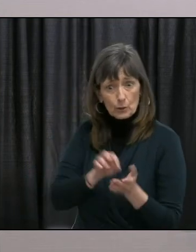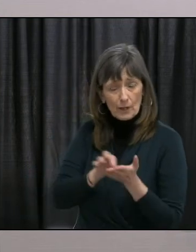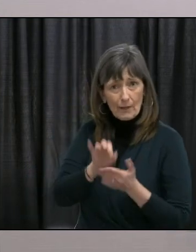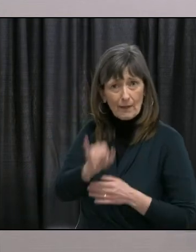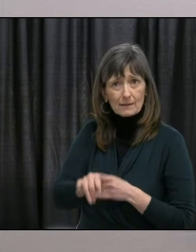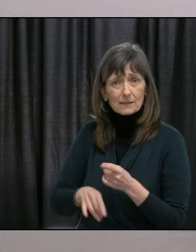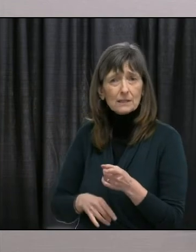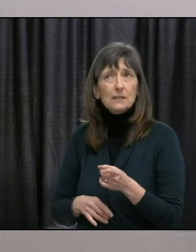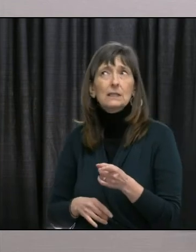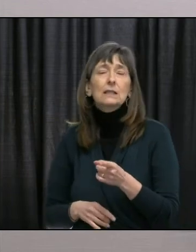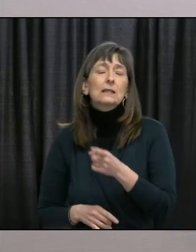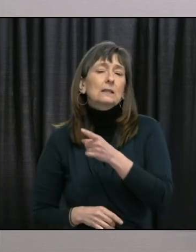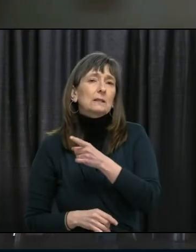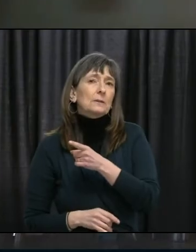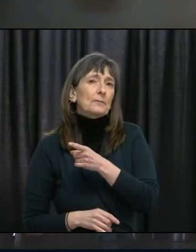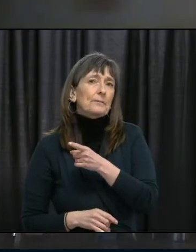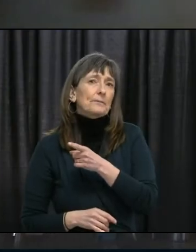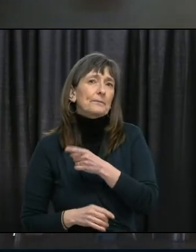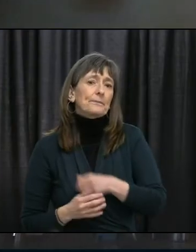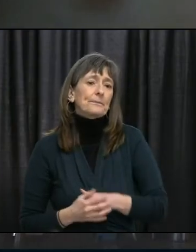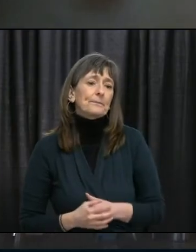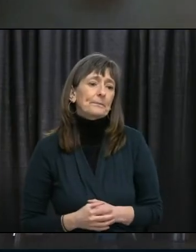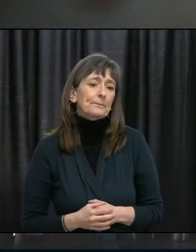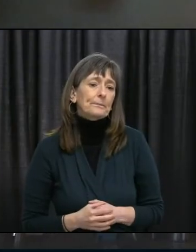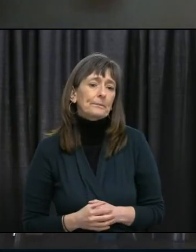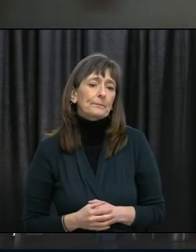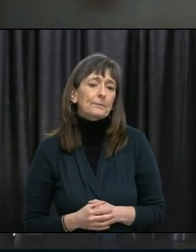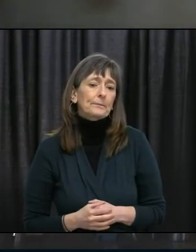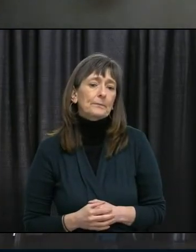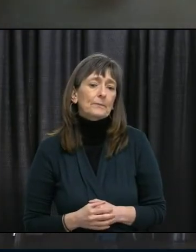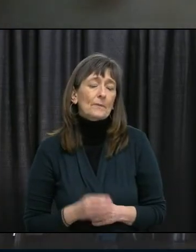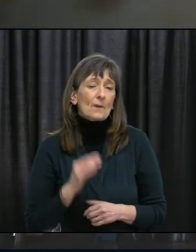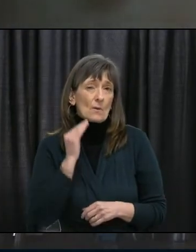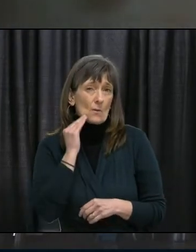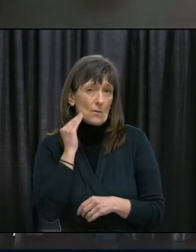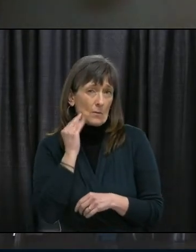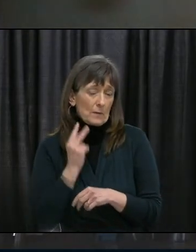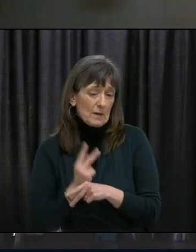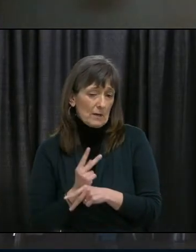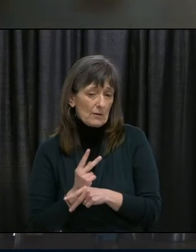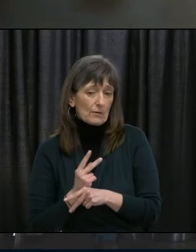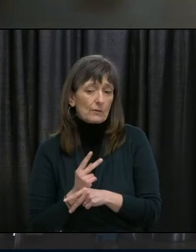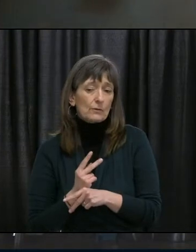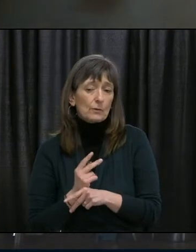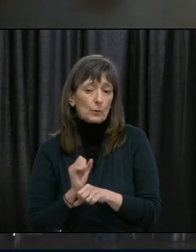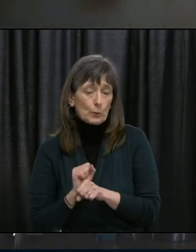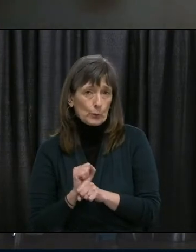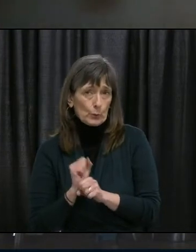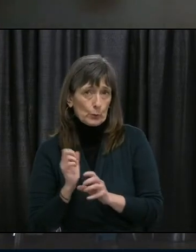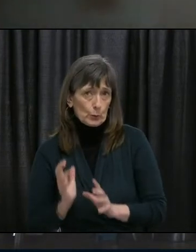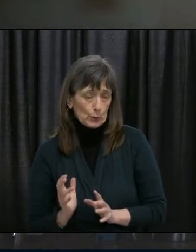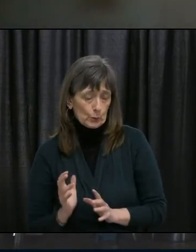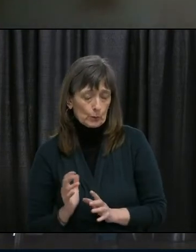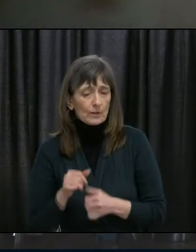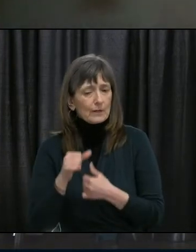Hi, Peter. From the point of view of home care workers, you'll recall that we have